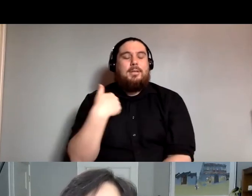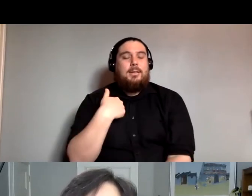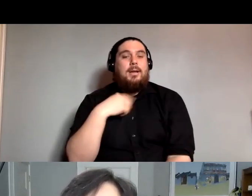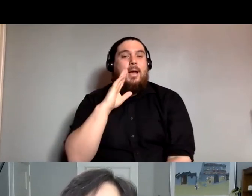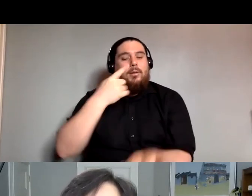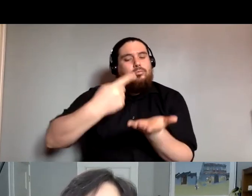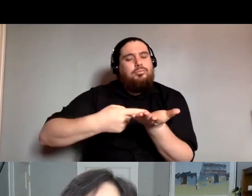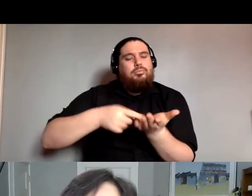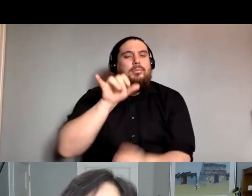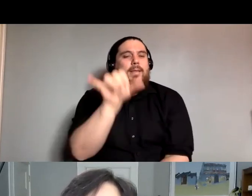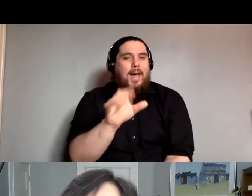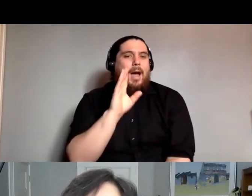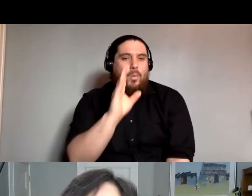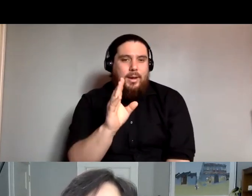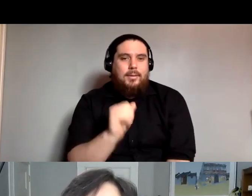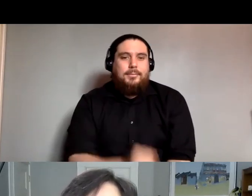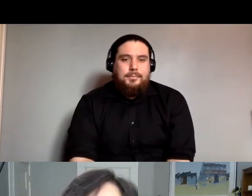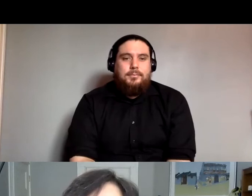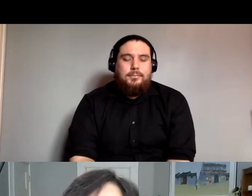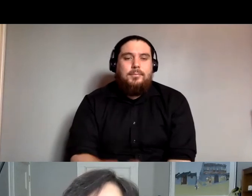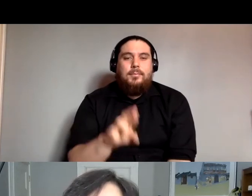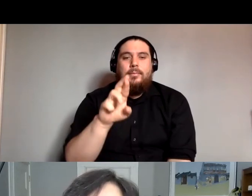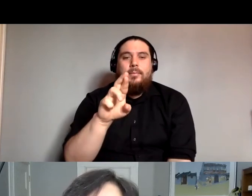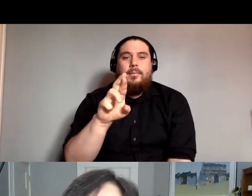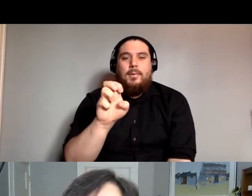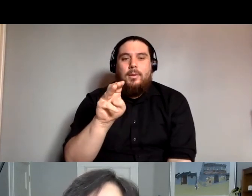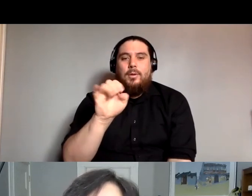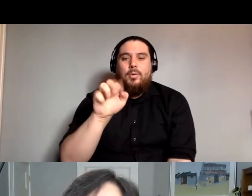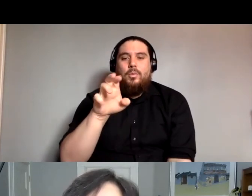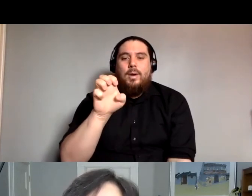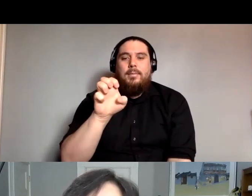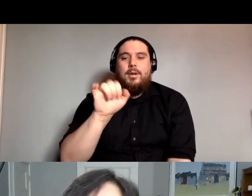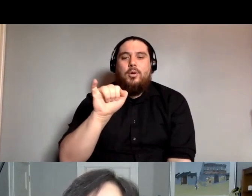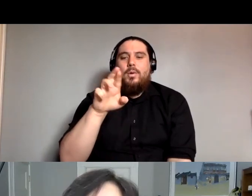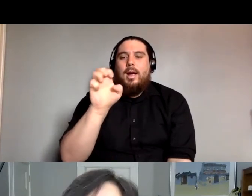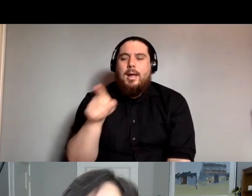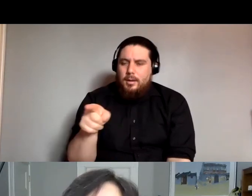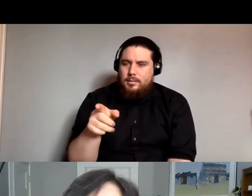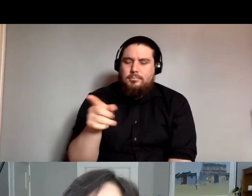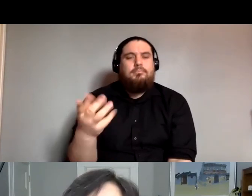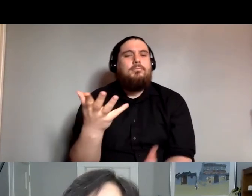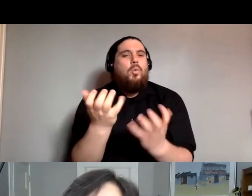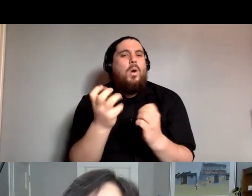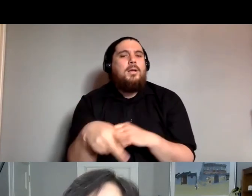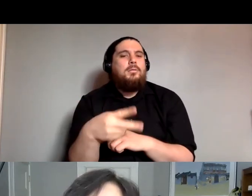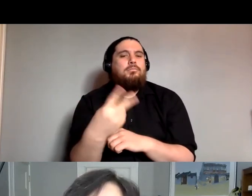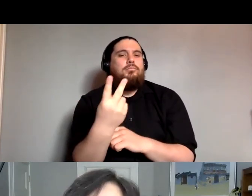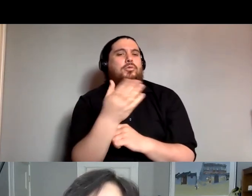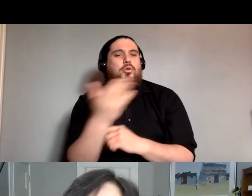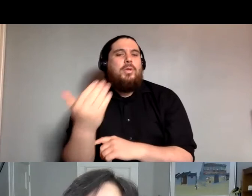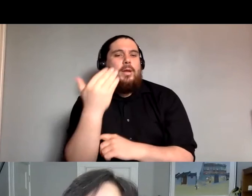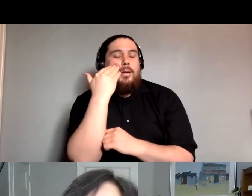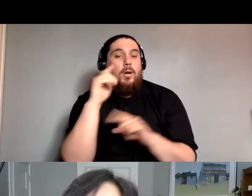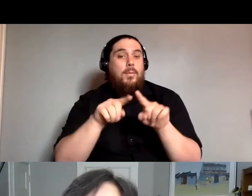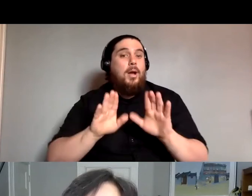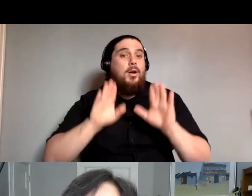about that. Ramu Iyer, excuse me if I said that incorrectly, is asking two questions, but they're great